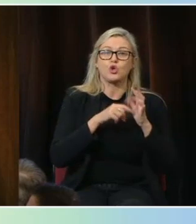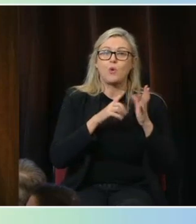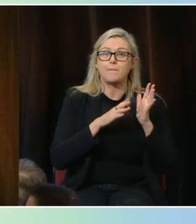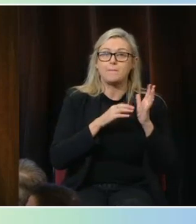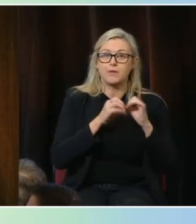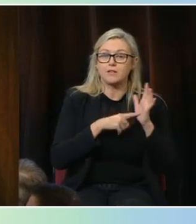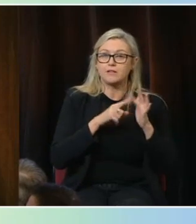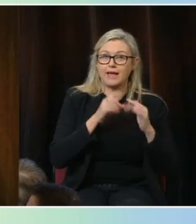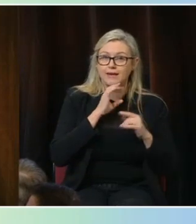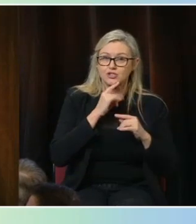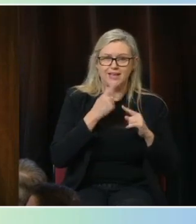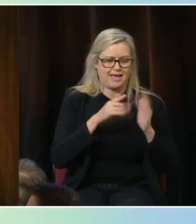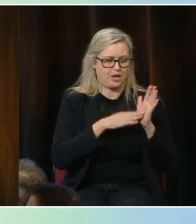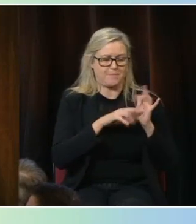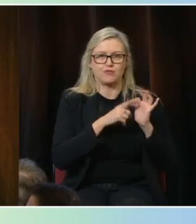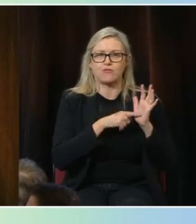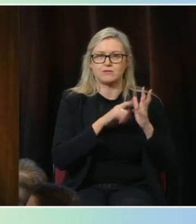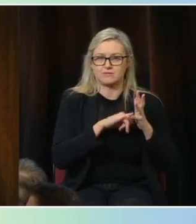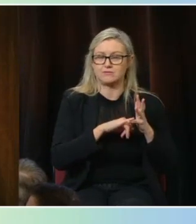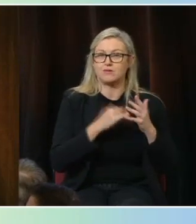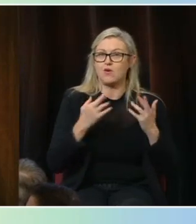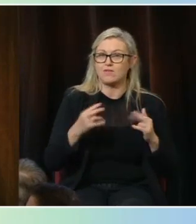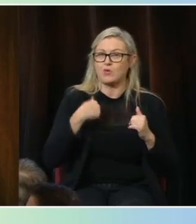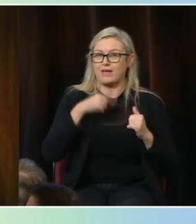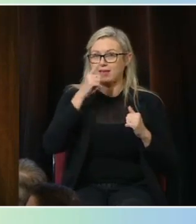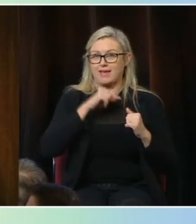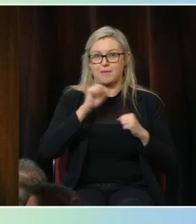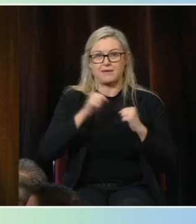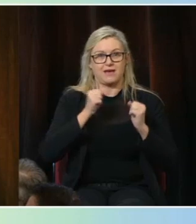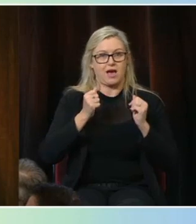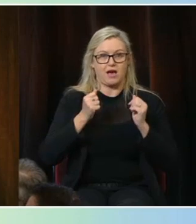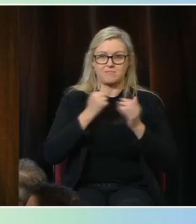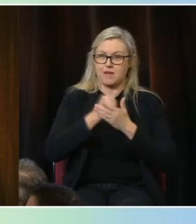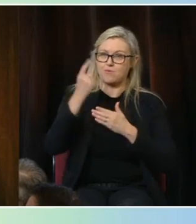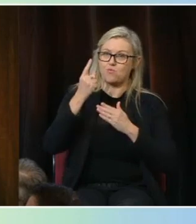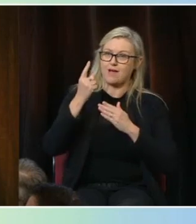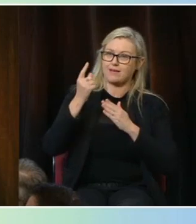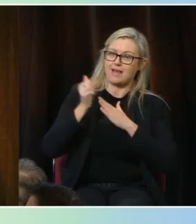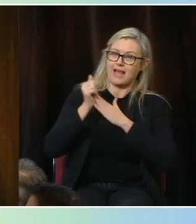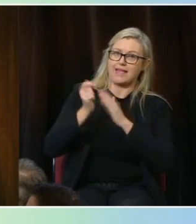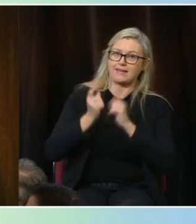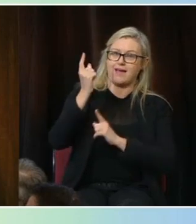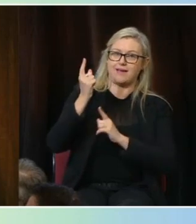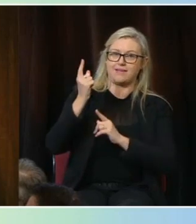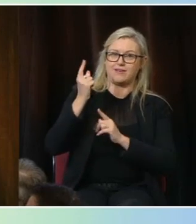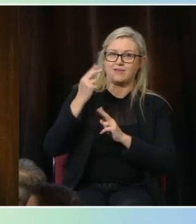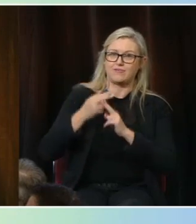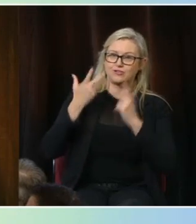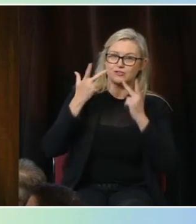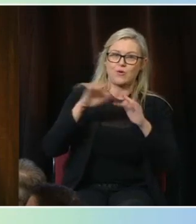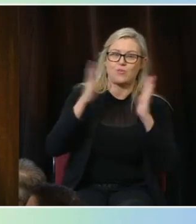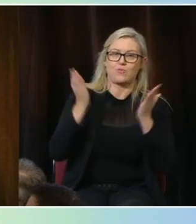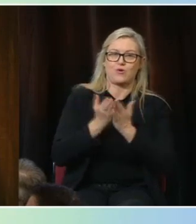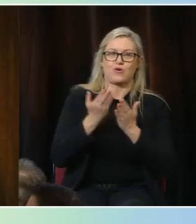minerals I hope today we can commit to being the first-rate leaders who will make the most of this luck to build future prosperity